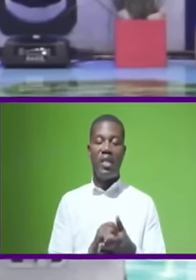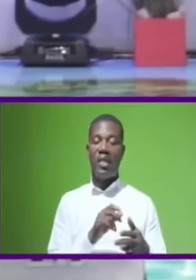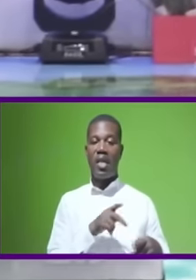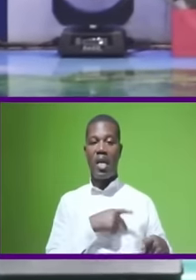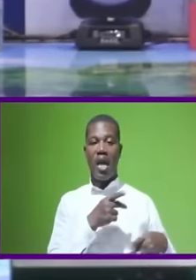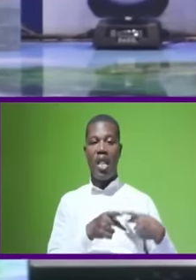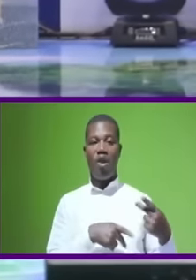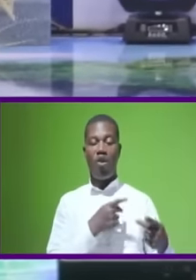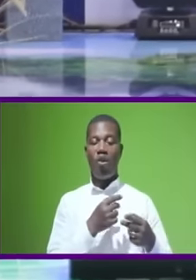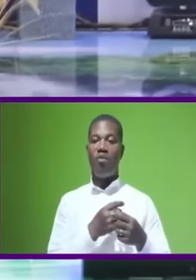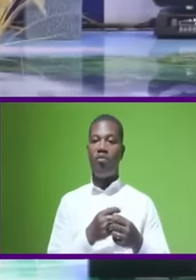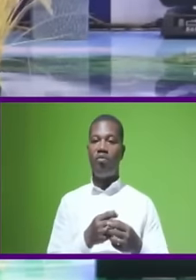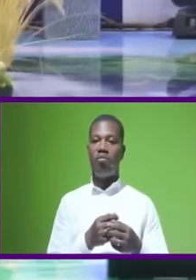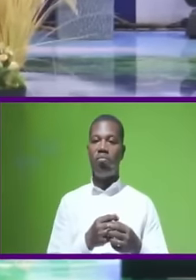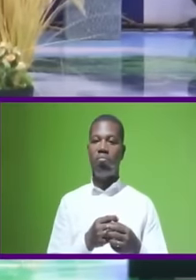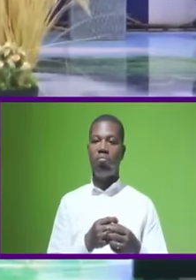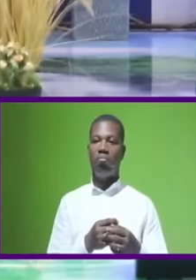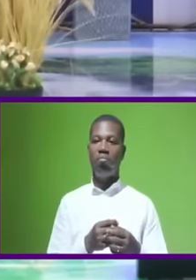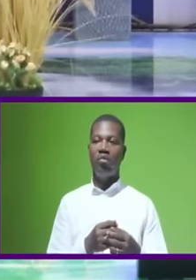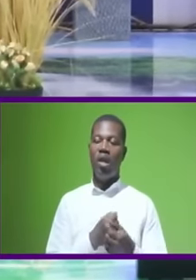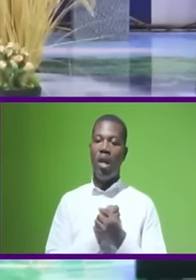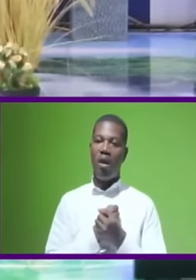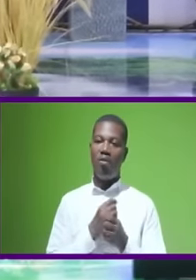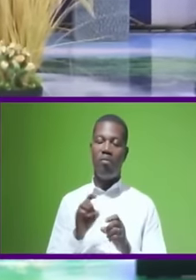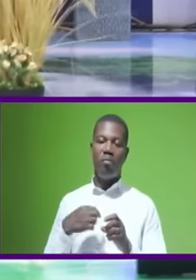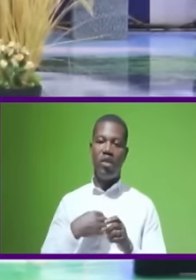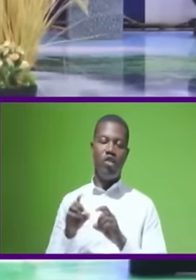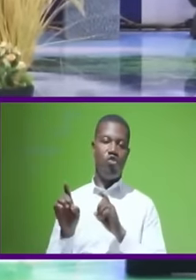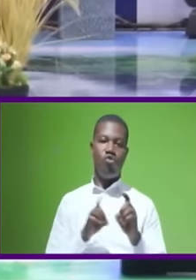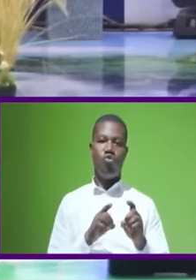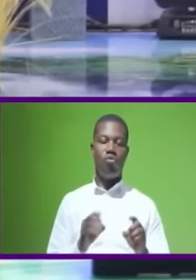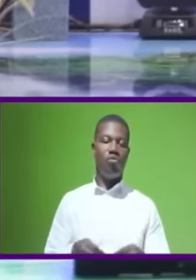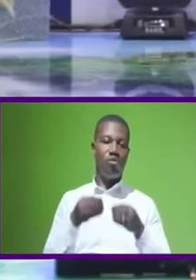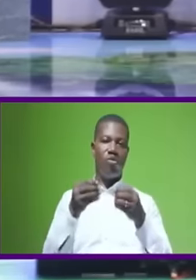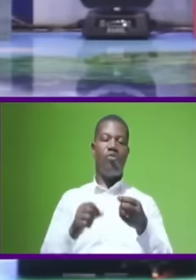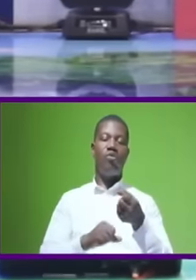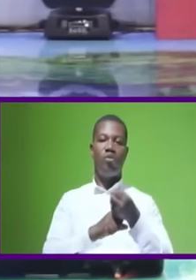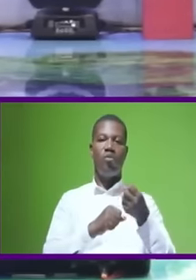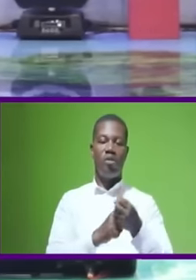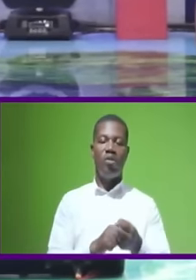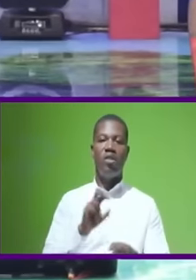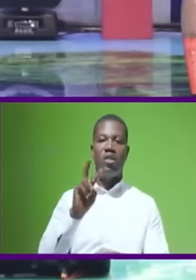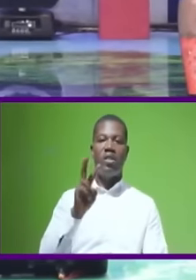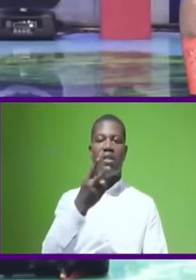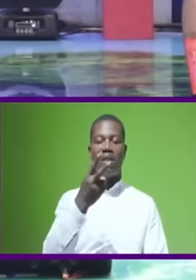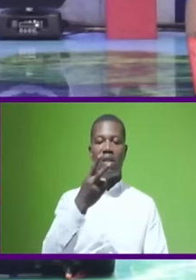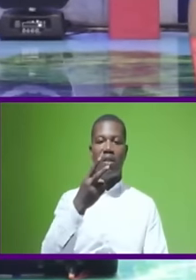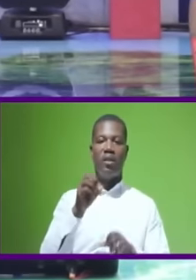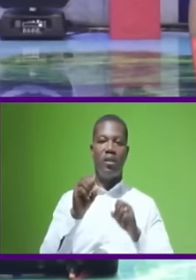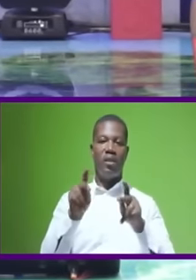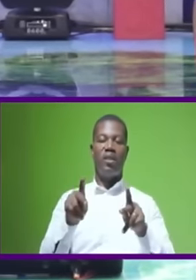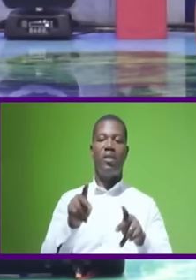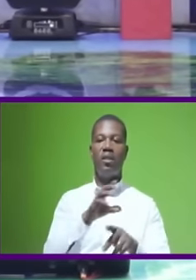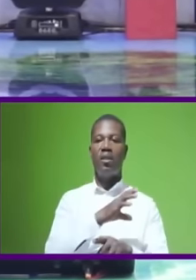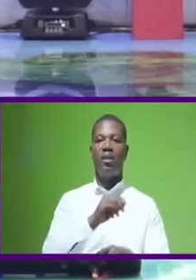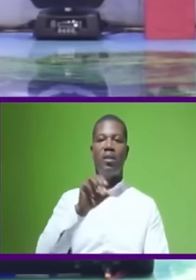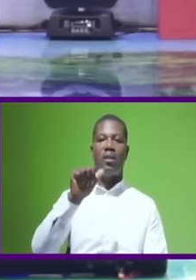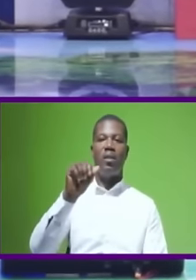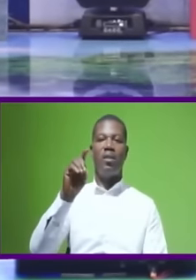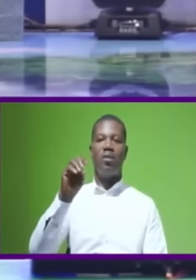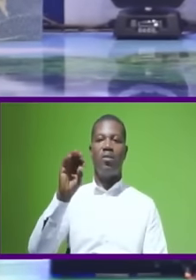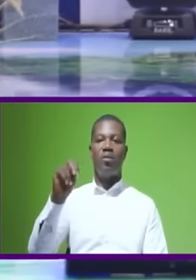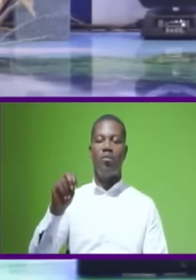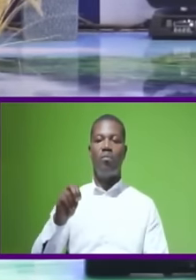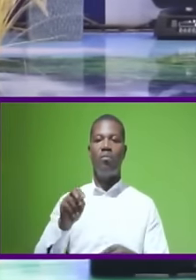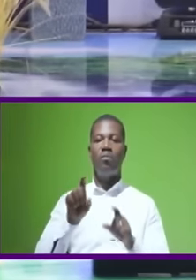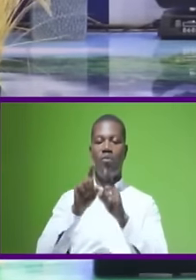me meyama adumumba and a second chance ma. One more.